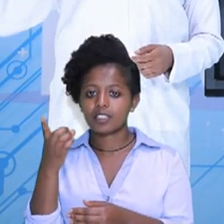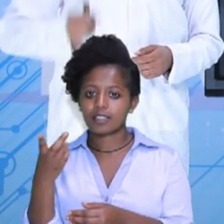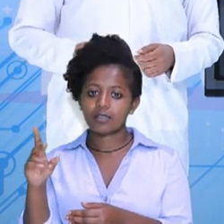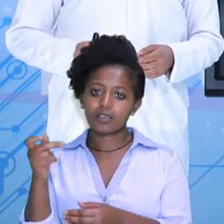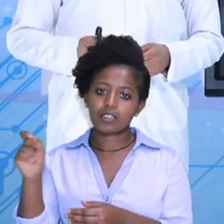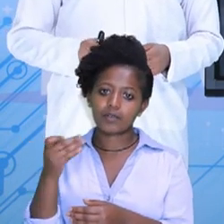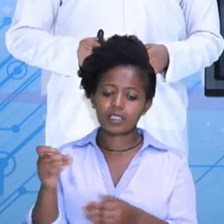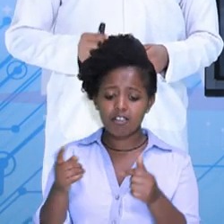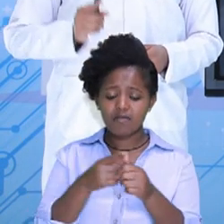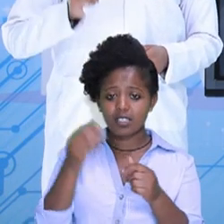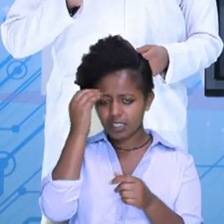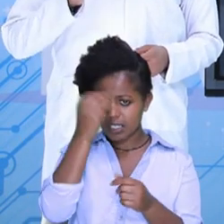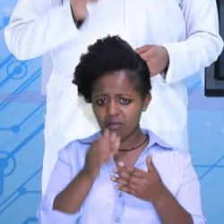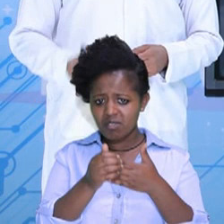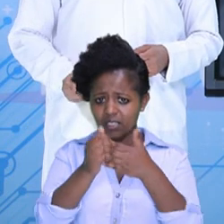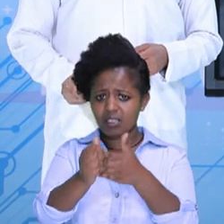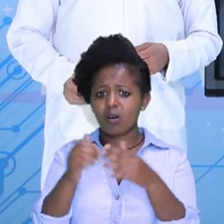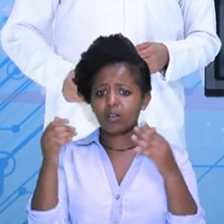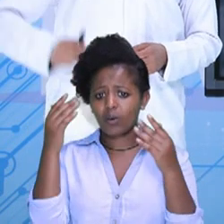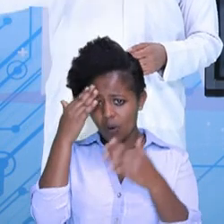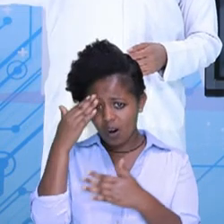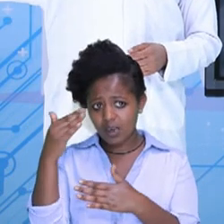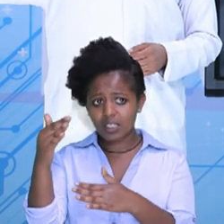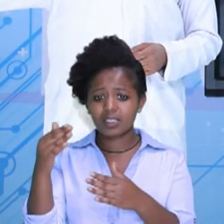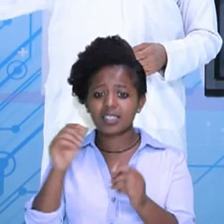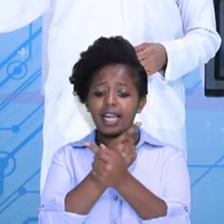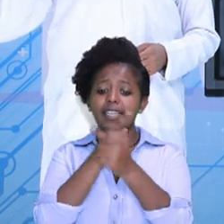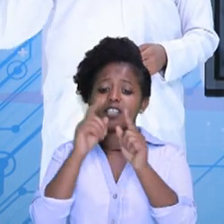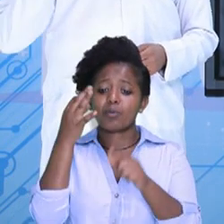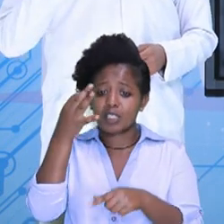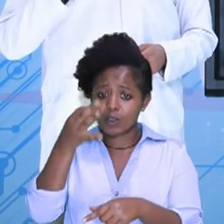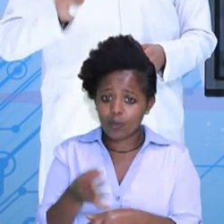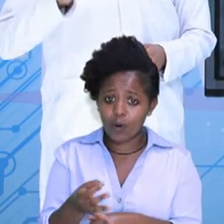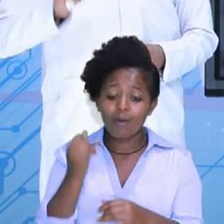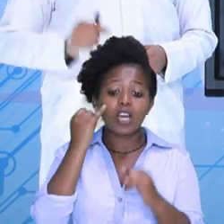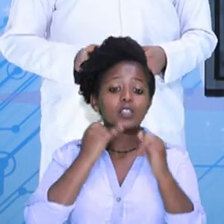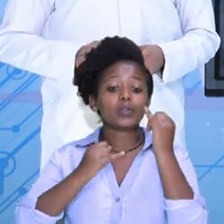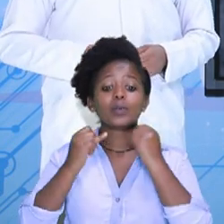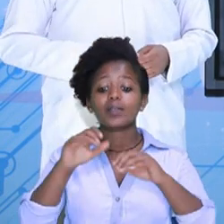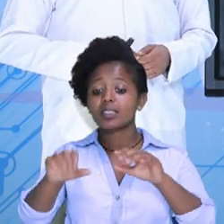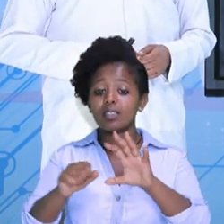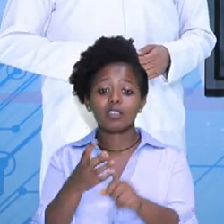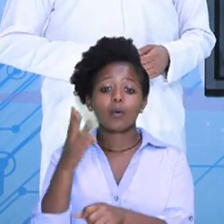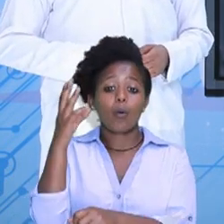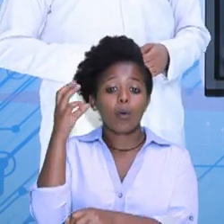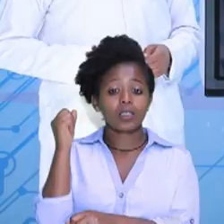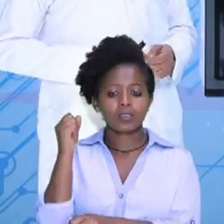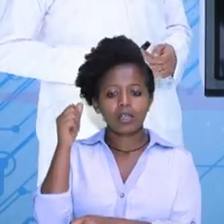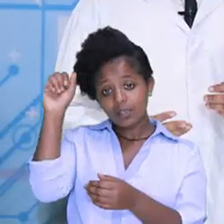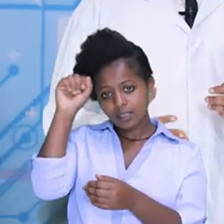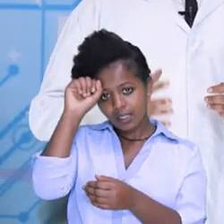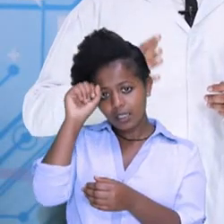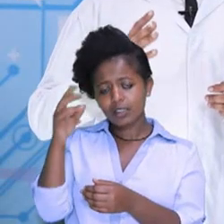Arab leader recognized the independence of Jewish state was Anwar